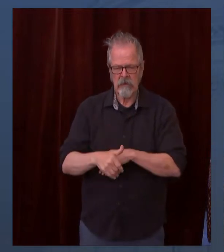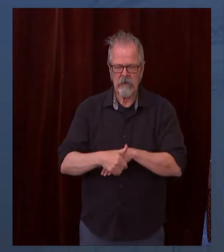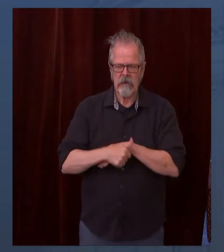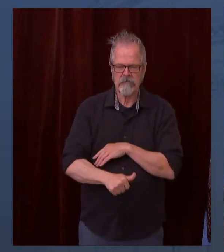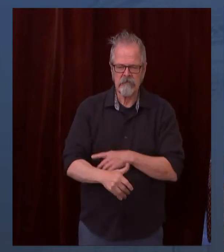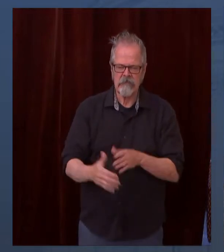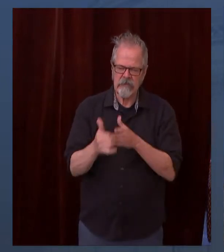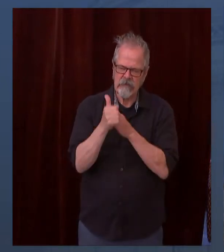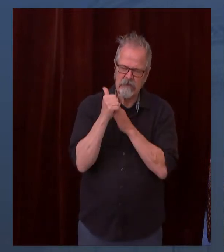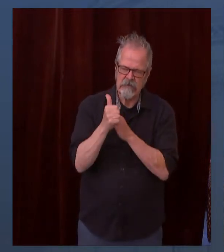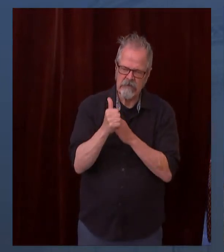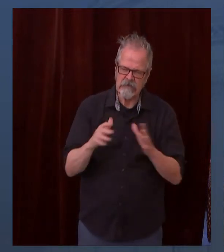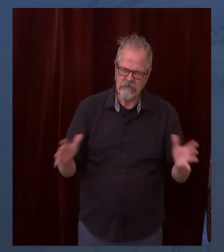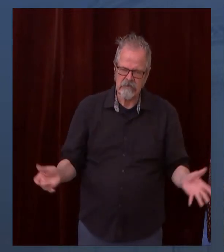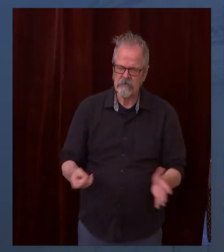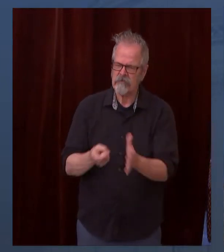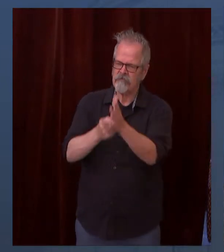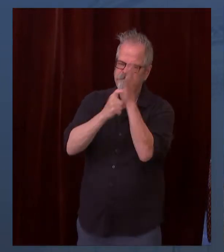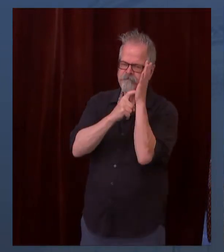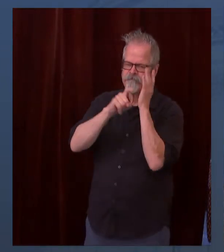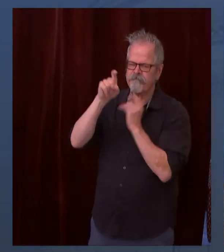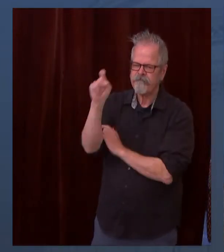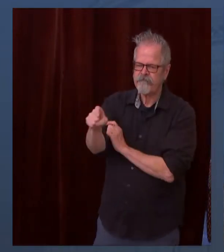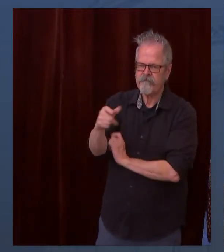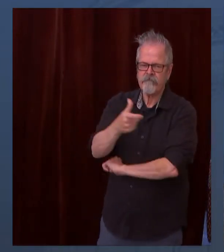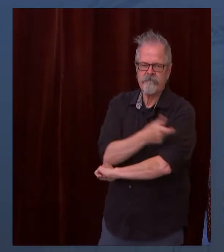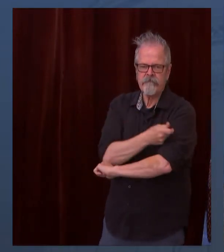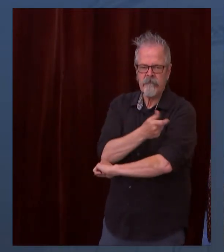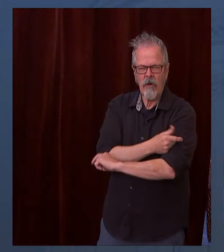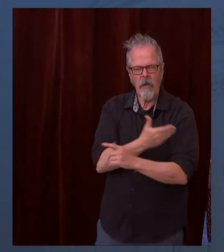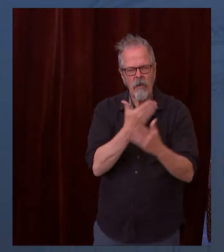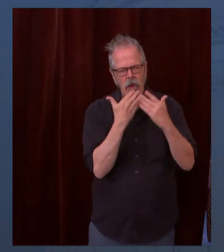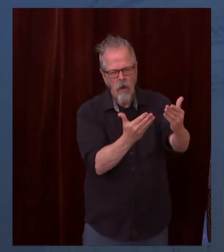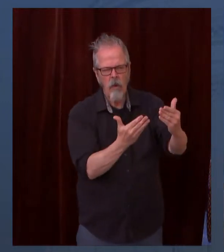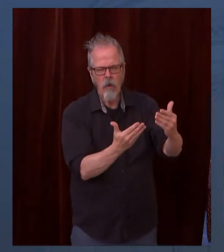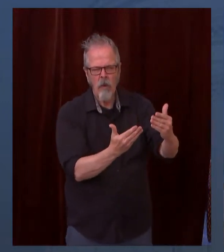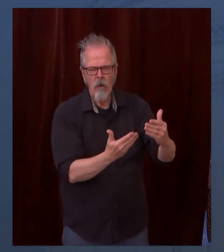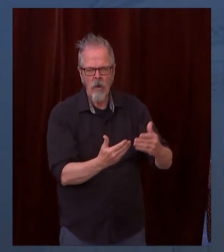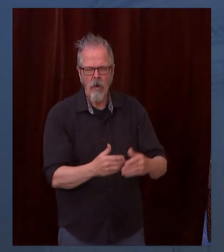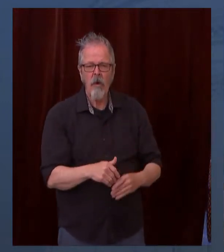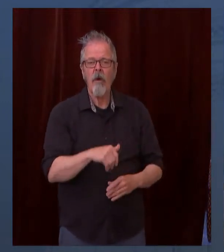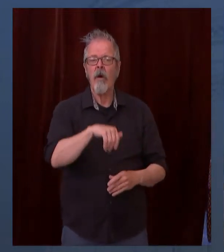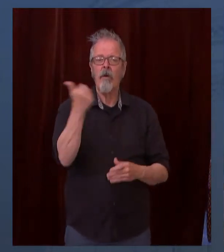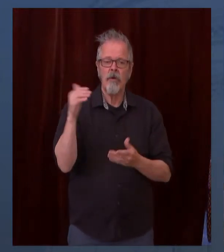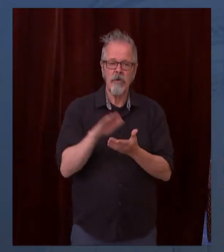Pacific Lutheran University also have plans that are similar as well. I applaud their leadership.